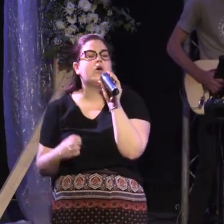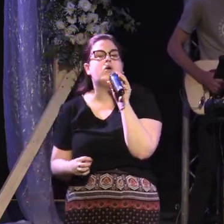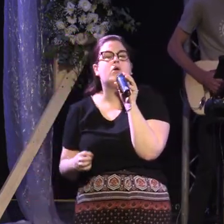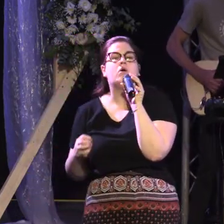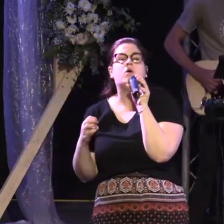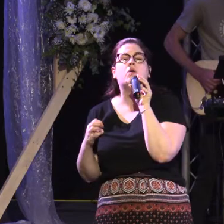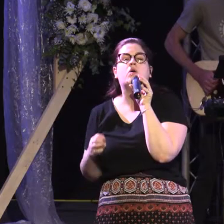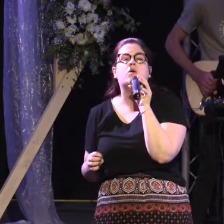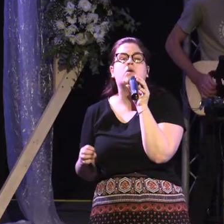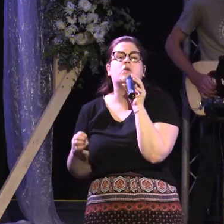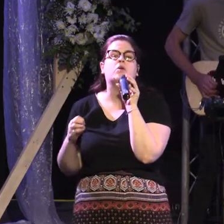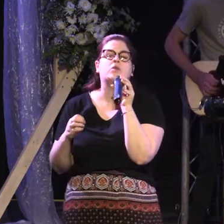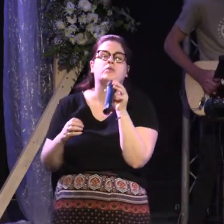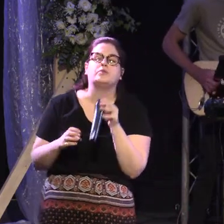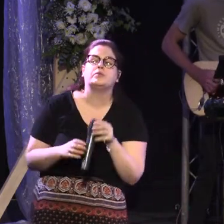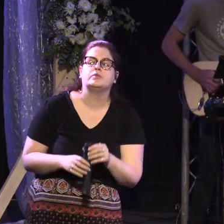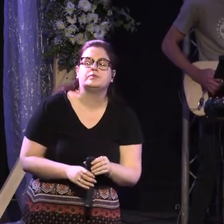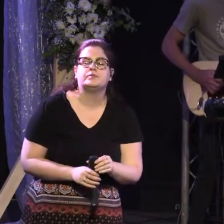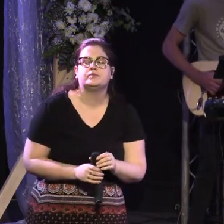living